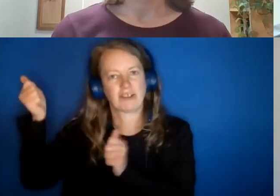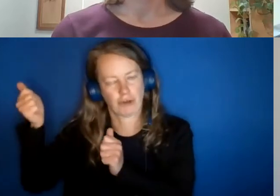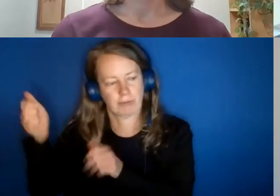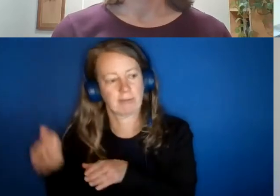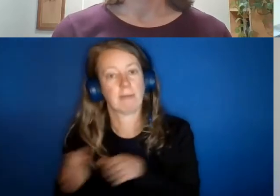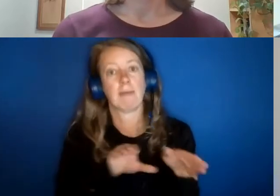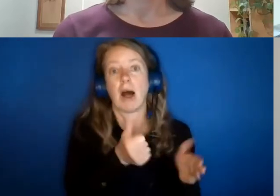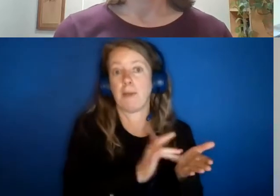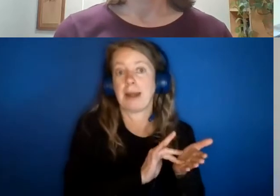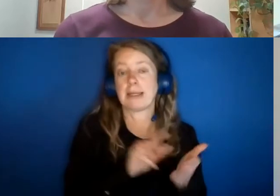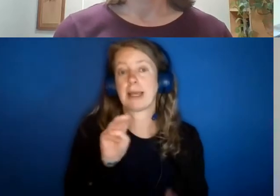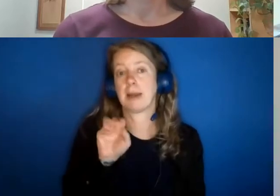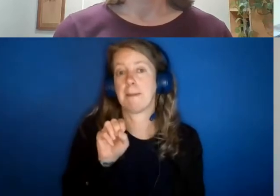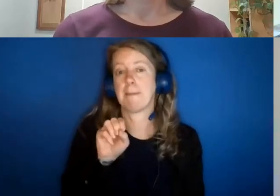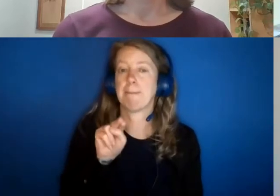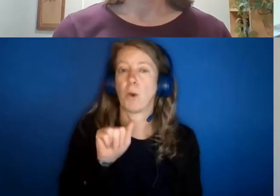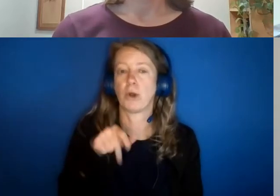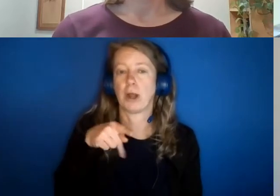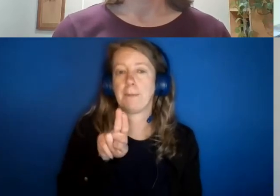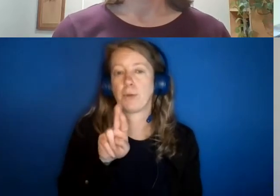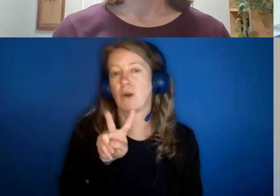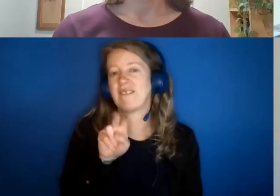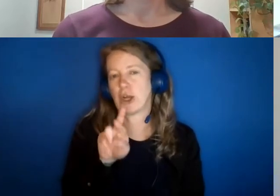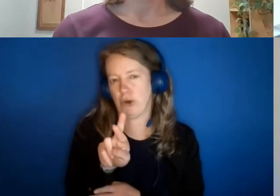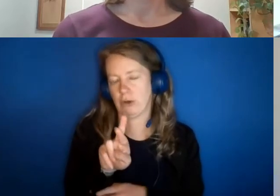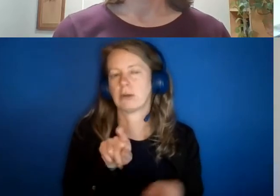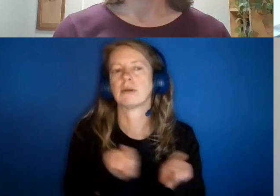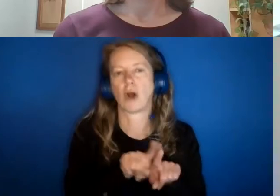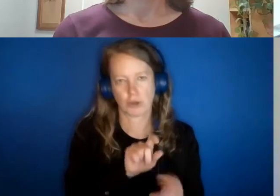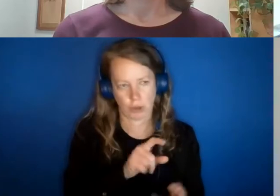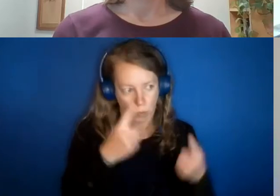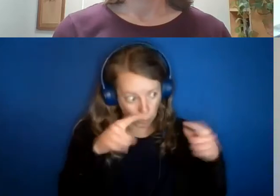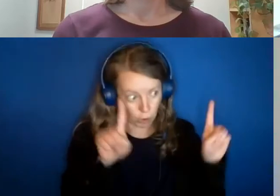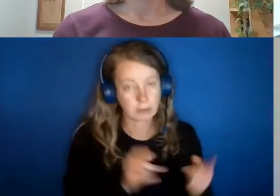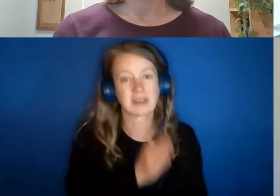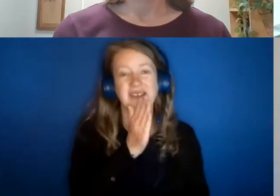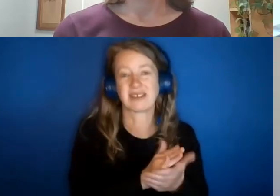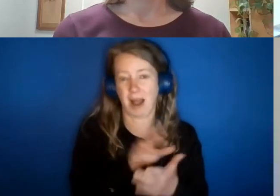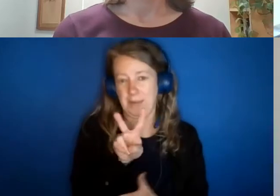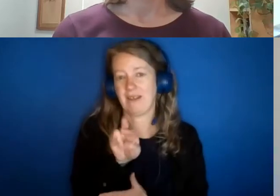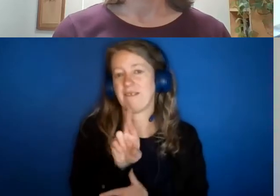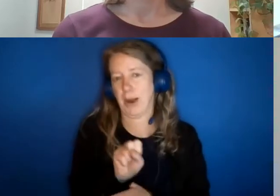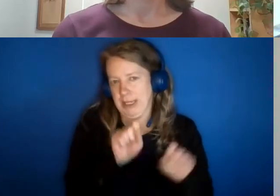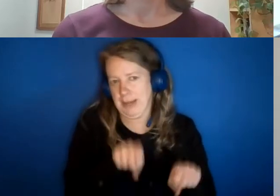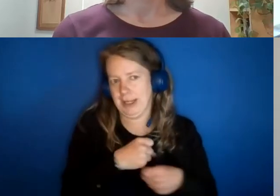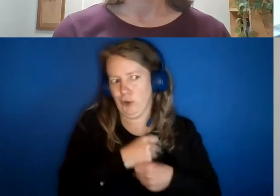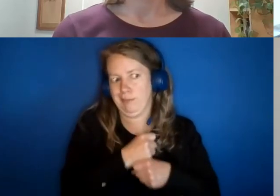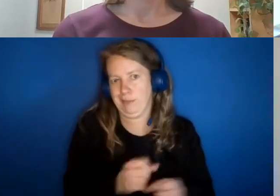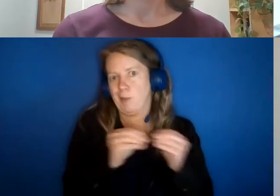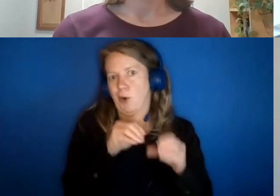Molnupiravir also works by stopping the virus's ability to reproduce in the body, and